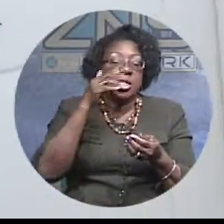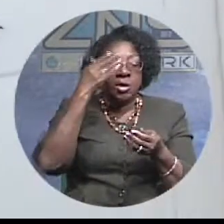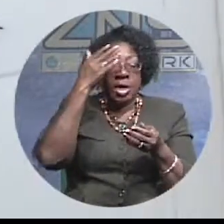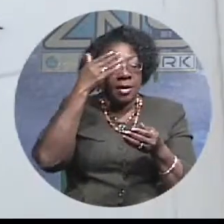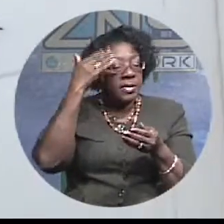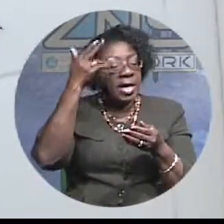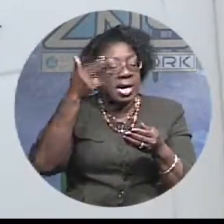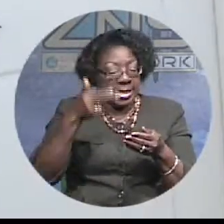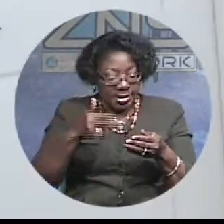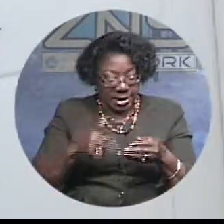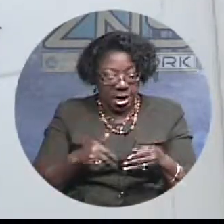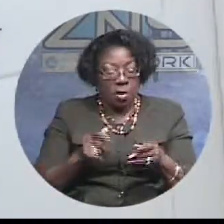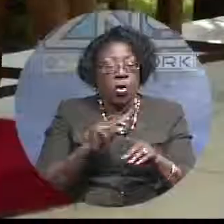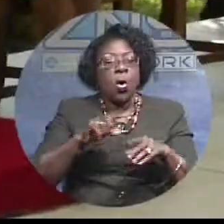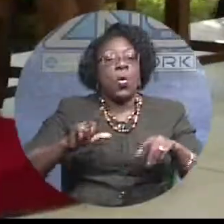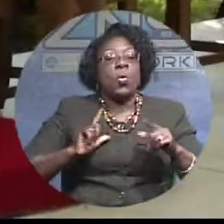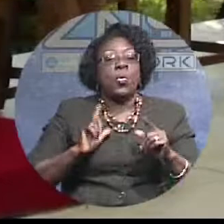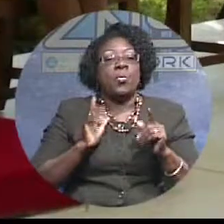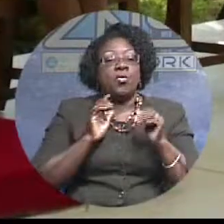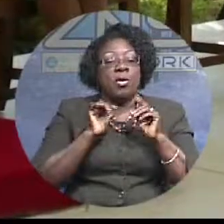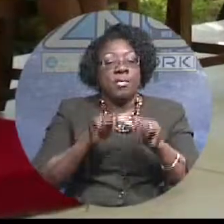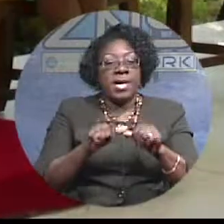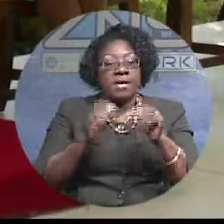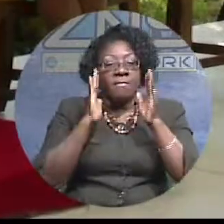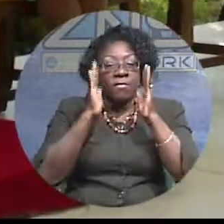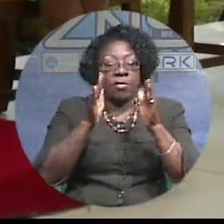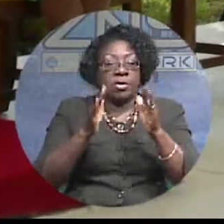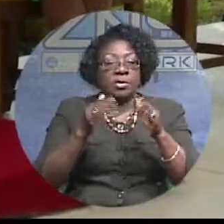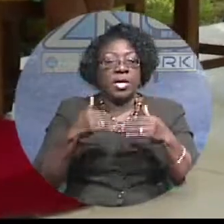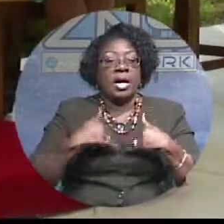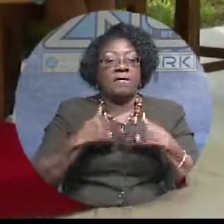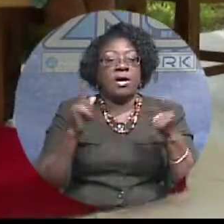to remain focused, because we have a lot of work to do. LaDon Davis, ZNS Network News.